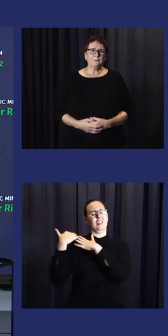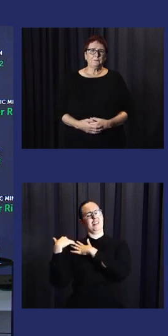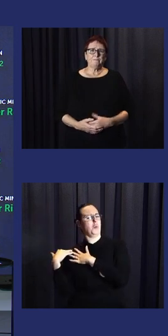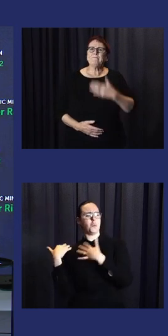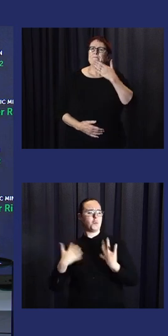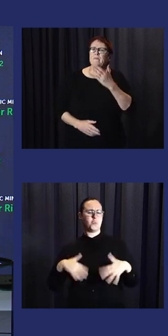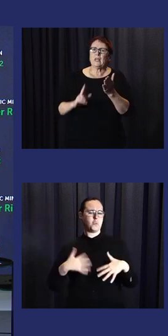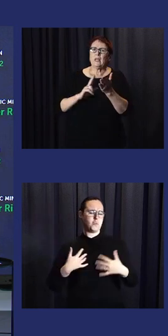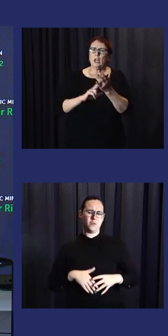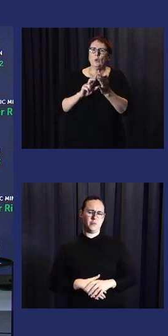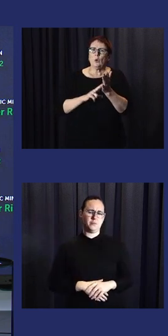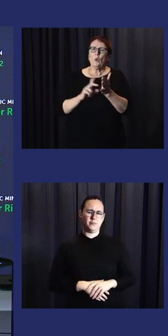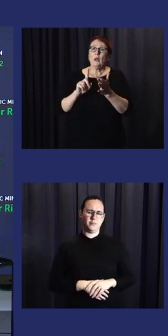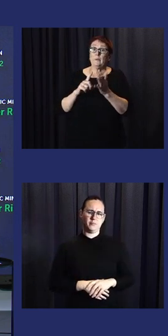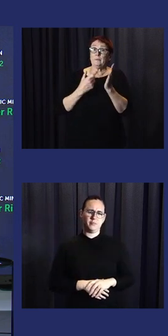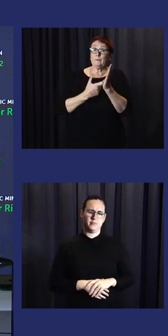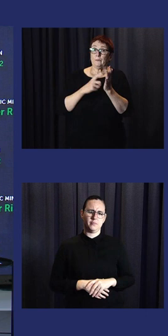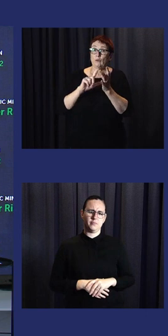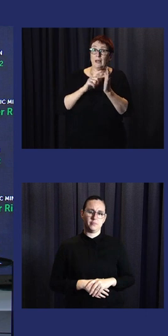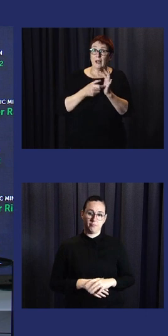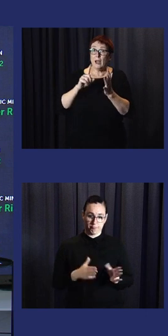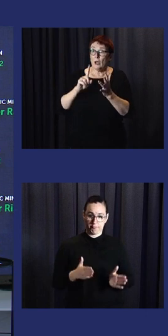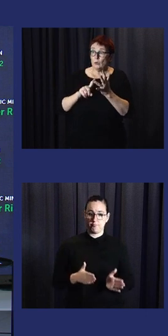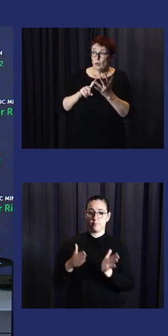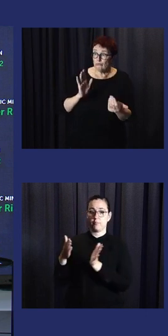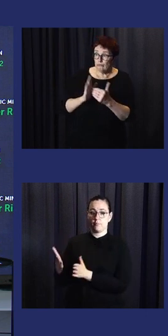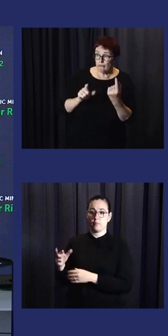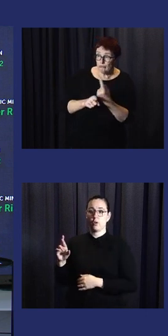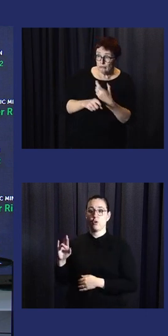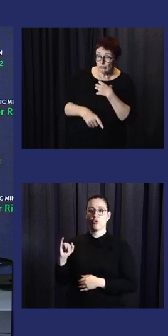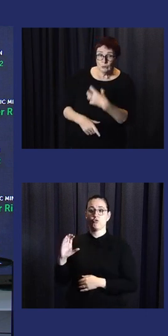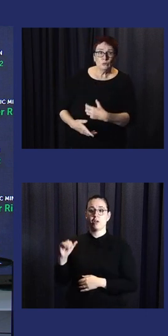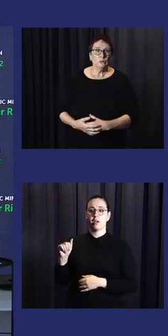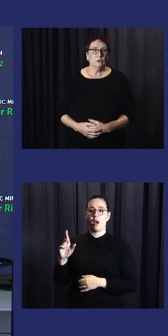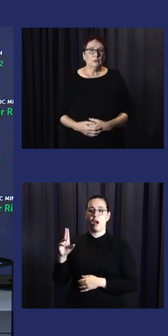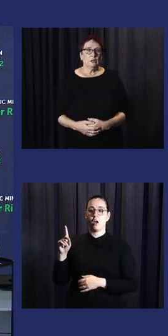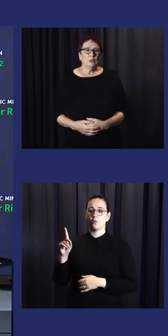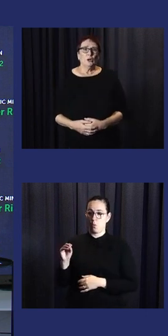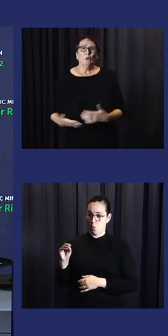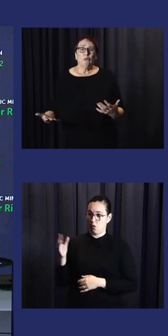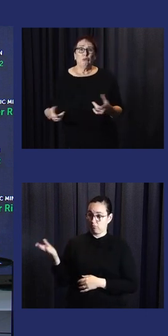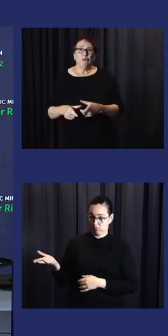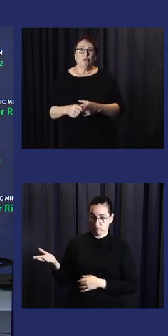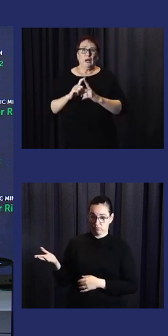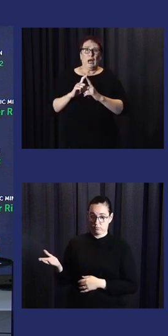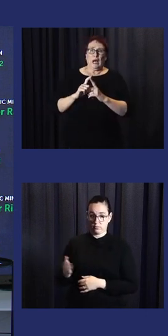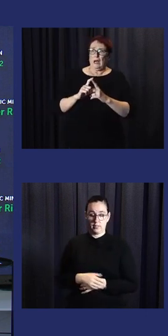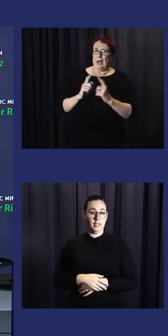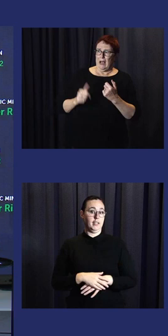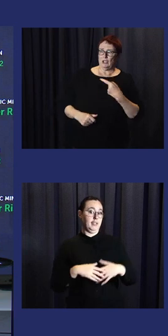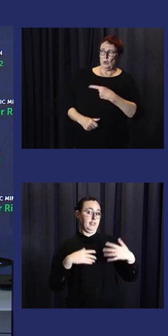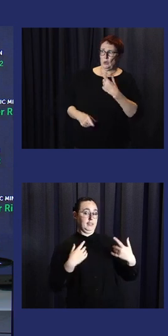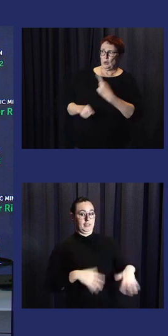Thanks, Nolene. That was great. Ricardo, would you like to add anything to Nolene's response? Yeah, but very difficult to compete with